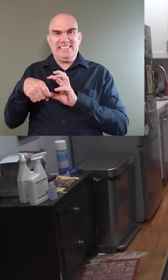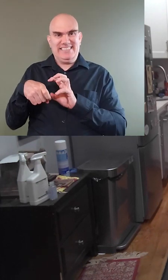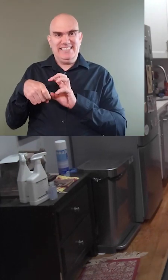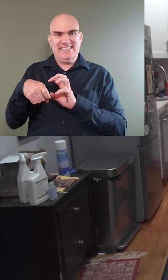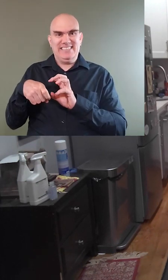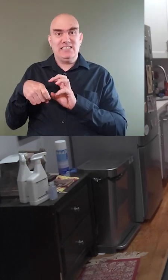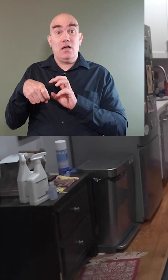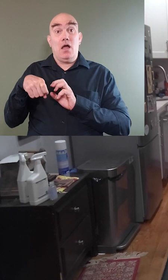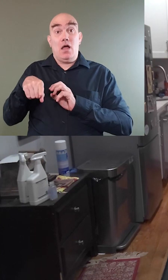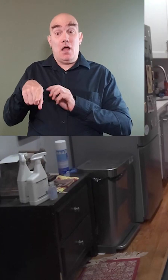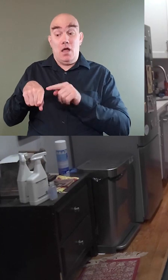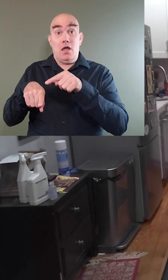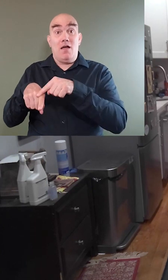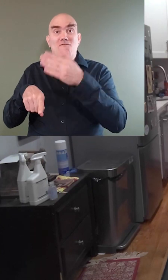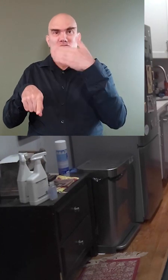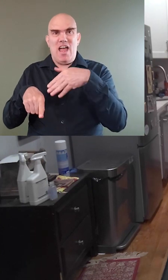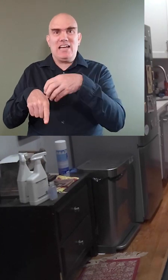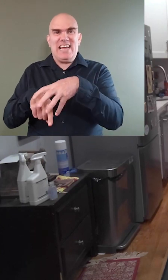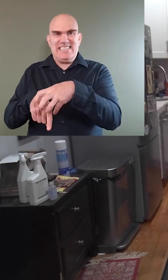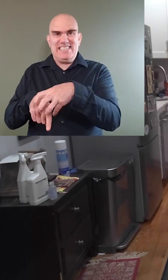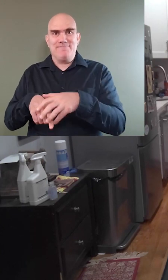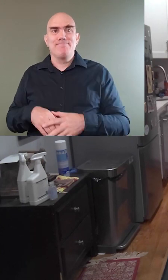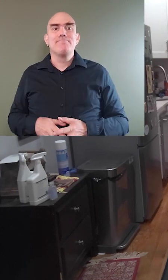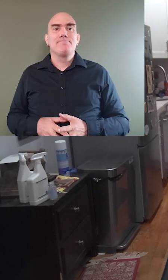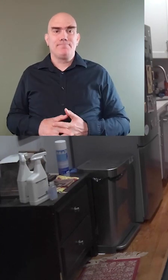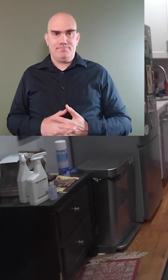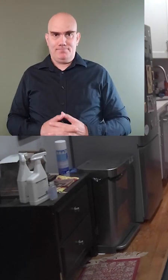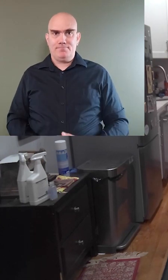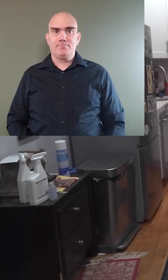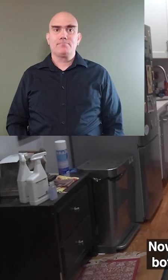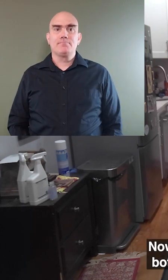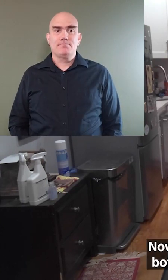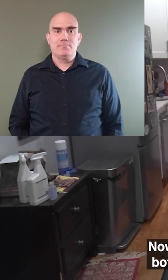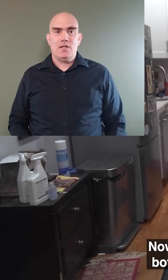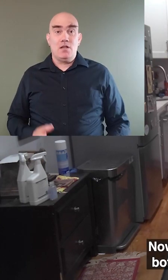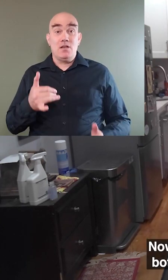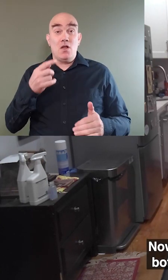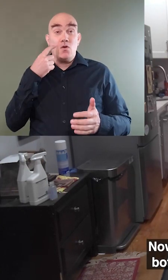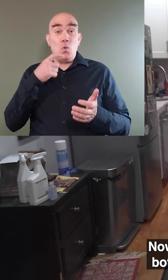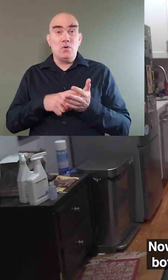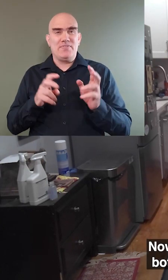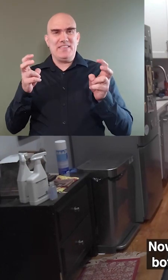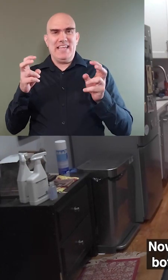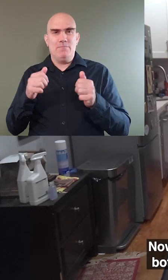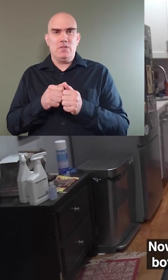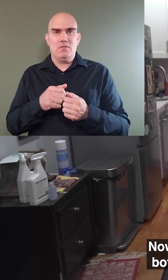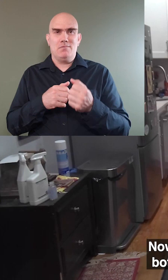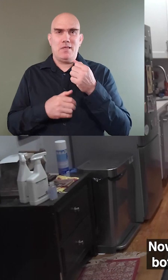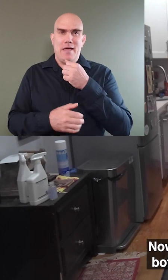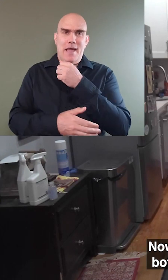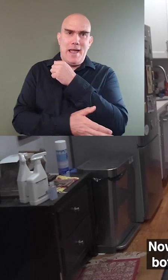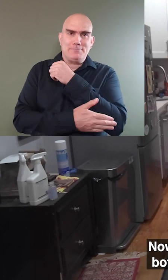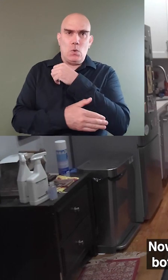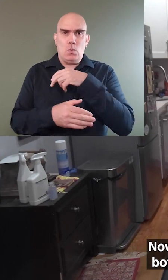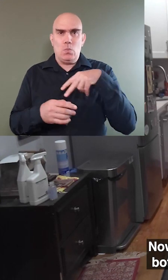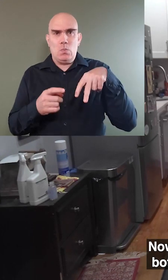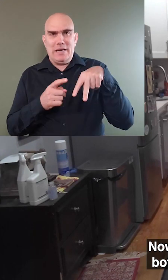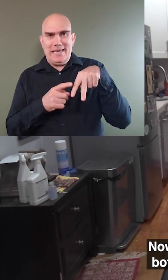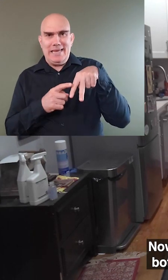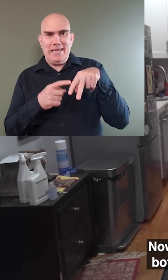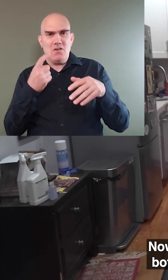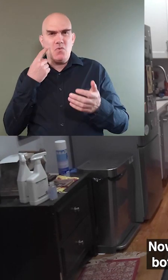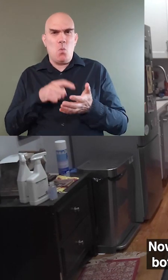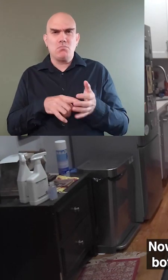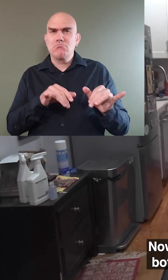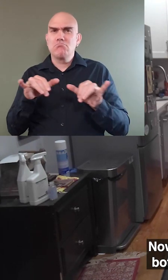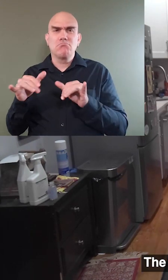back. Straighten the knee, muscle in the front. Now you'll notice a theme with both our elbow and our